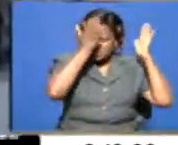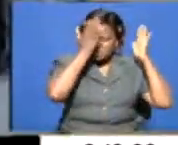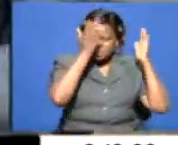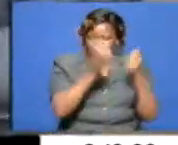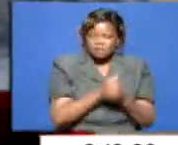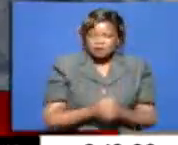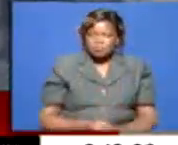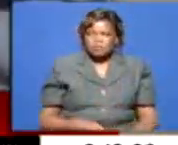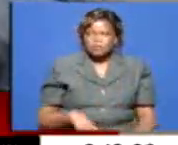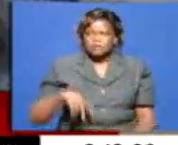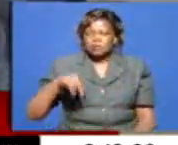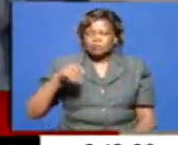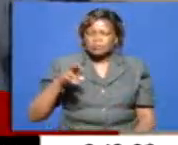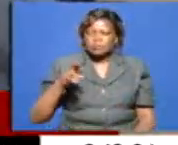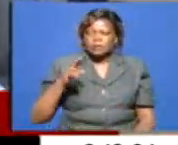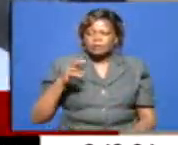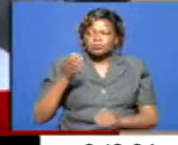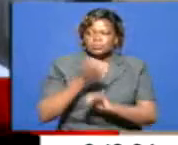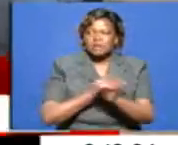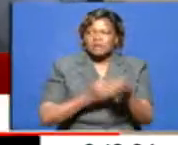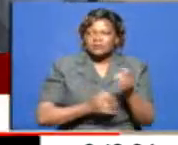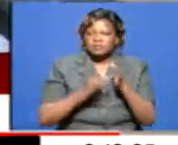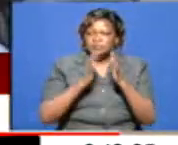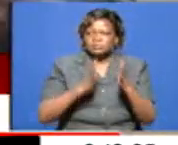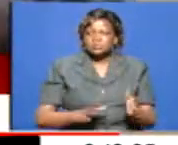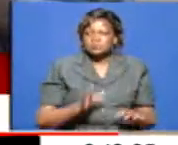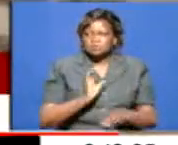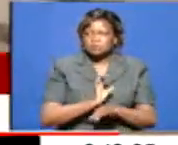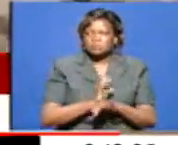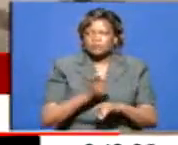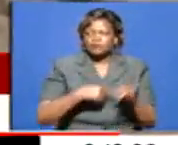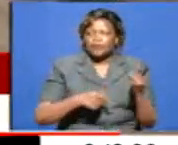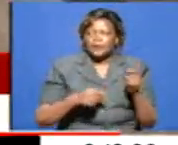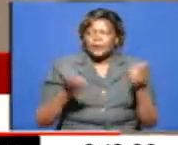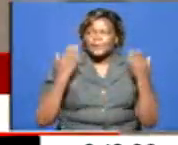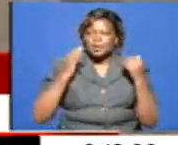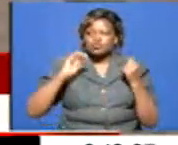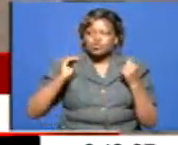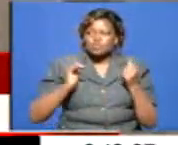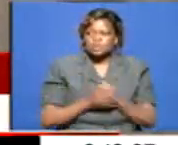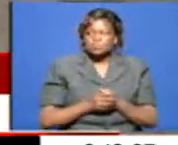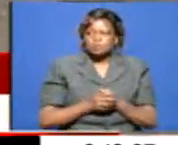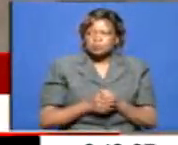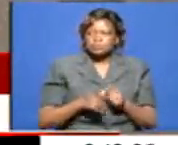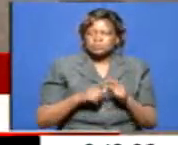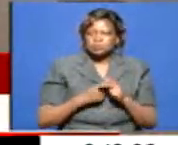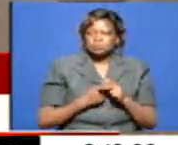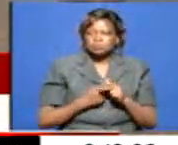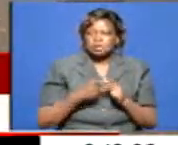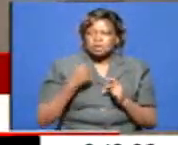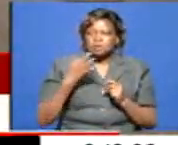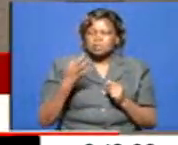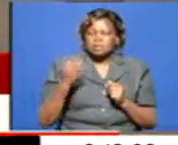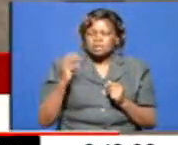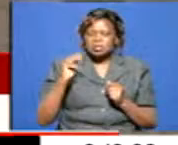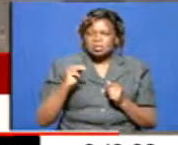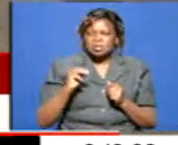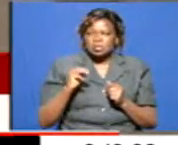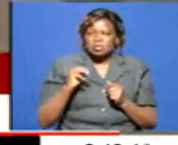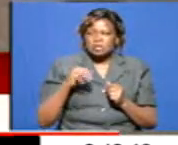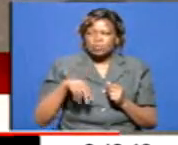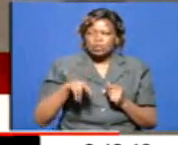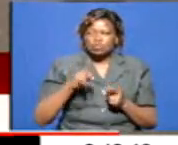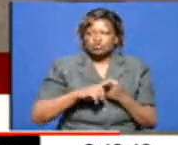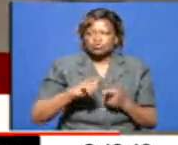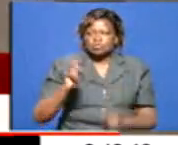of the Harvest Christian Church from Igembe North in Meru County has embarked on a 300-kilometer walk to